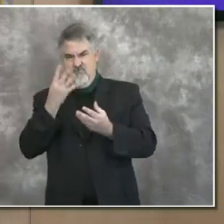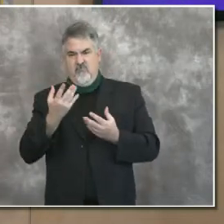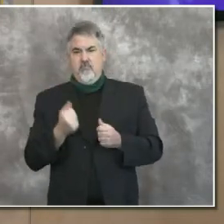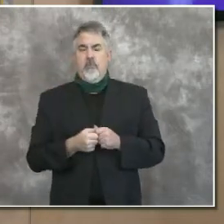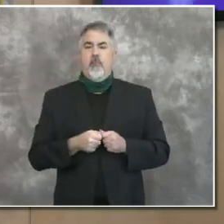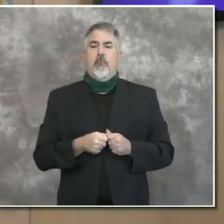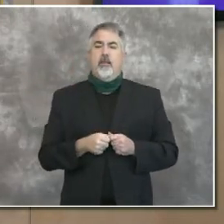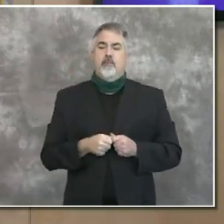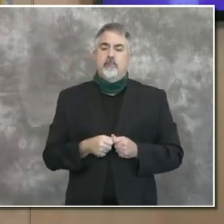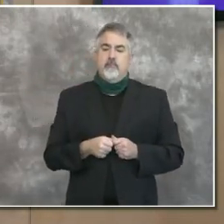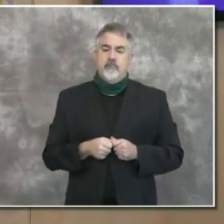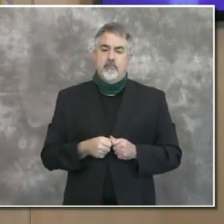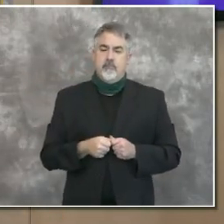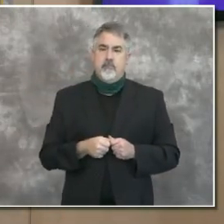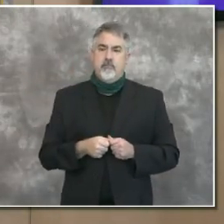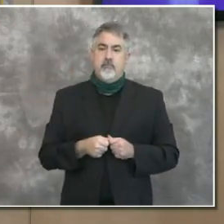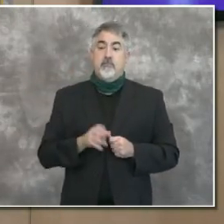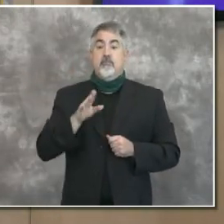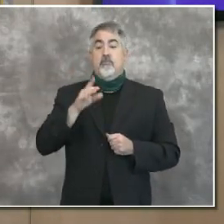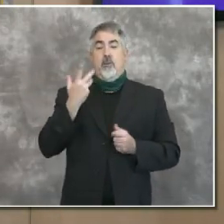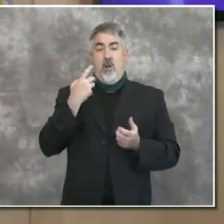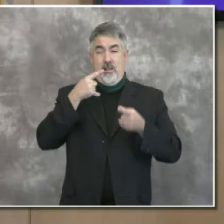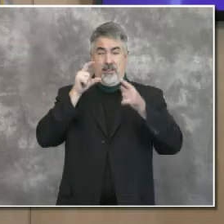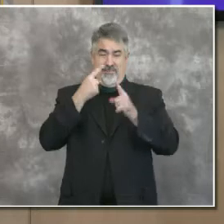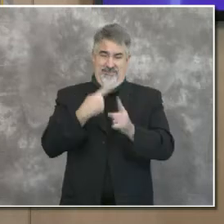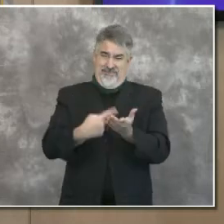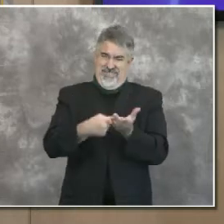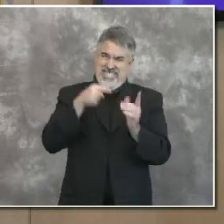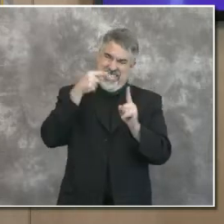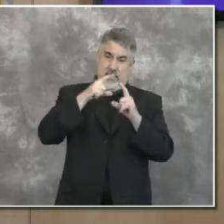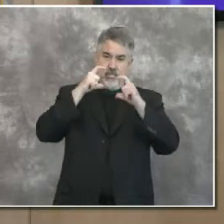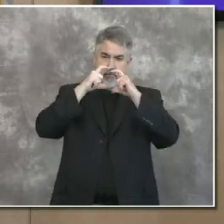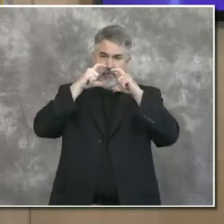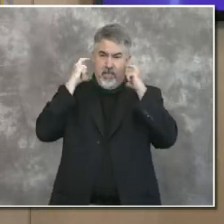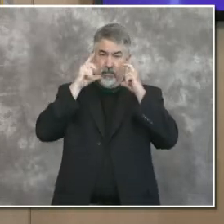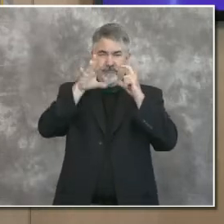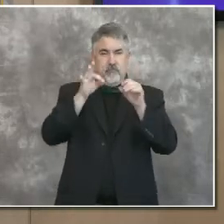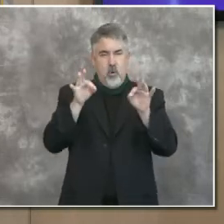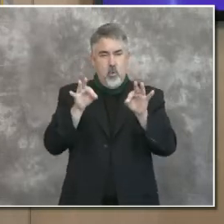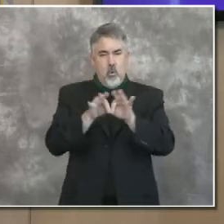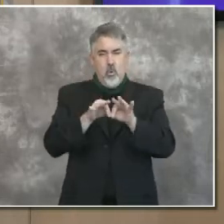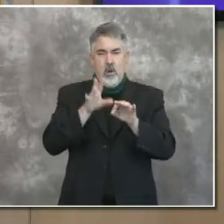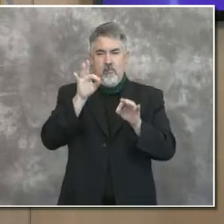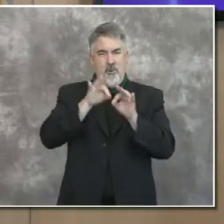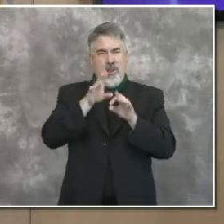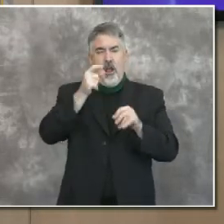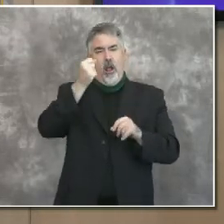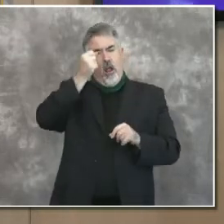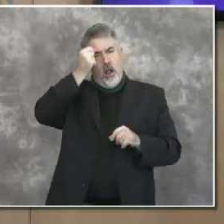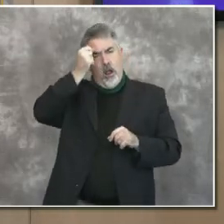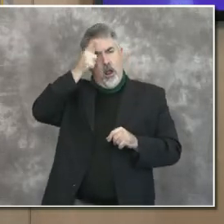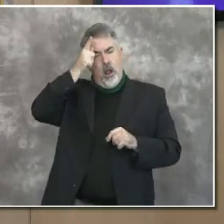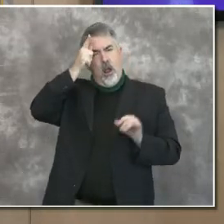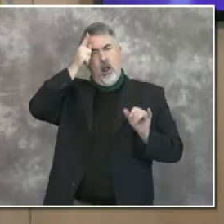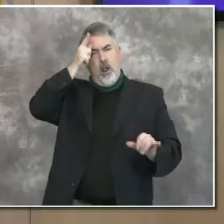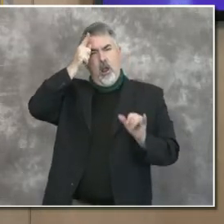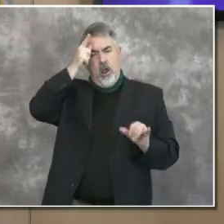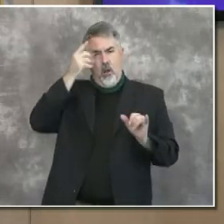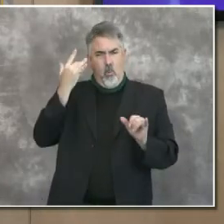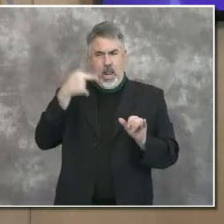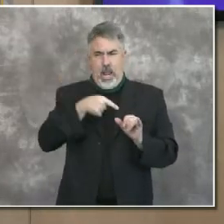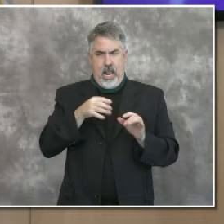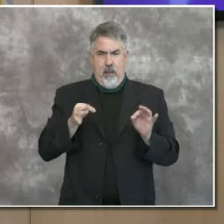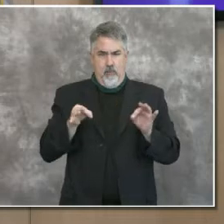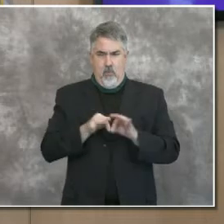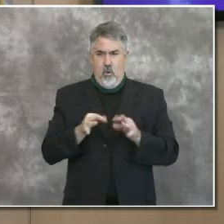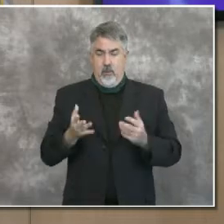talk about facial coverings, it is very important to be reminded of the reality that because this is a